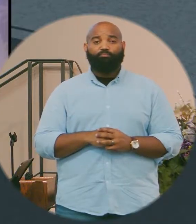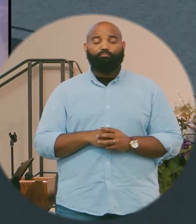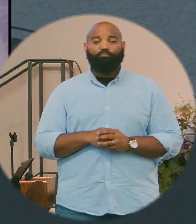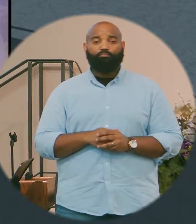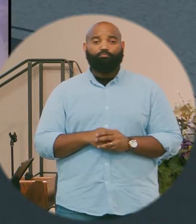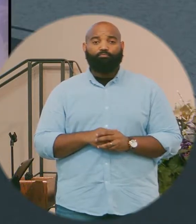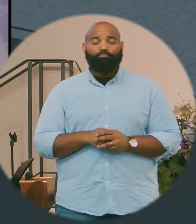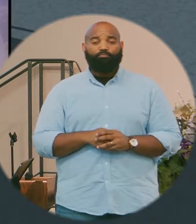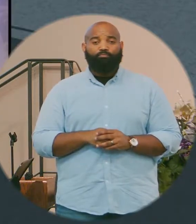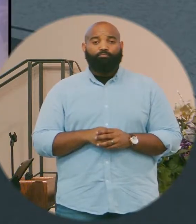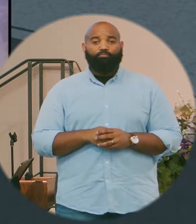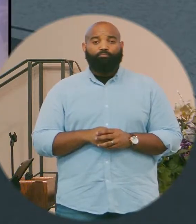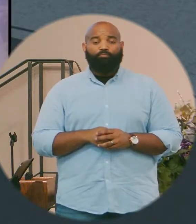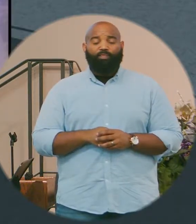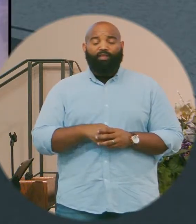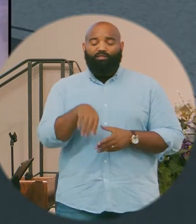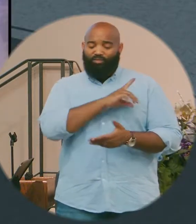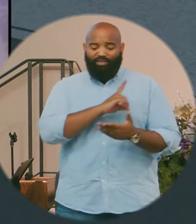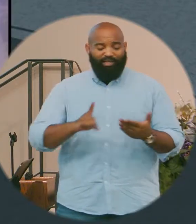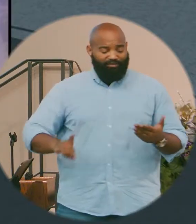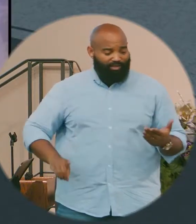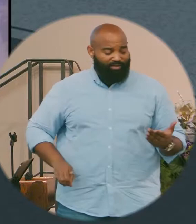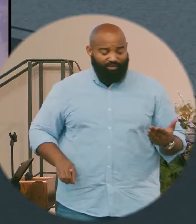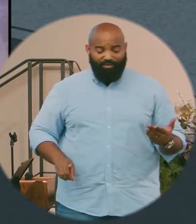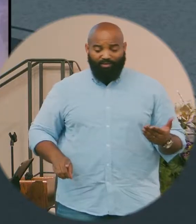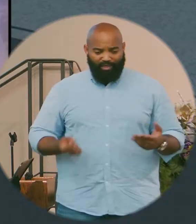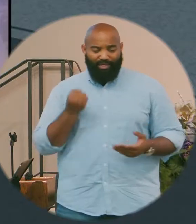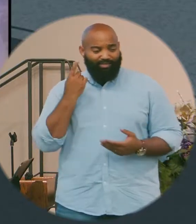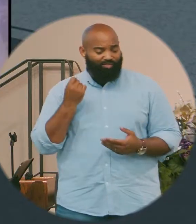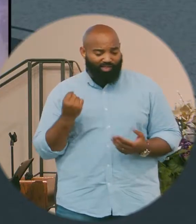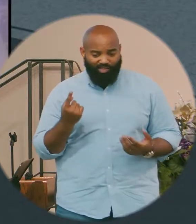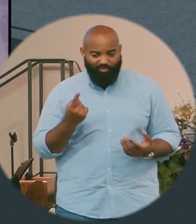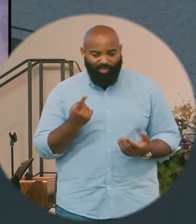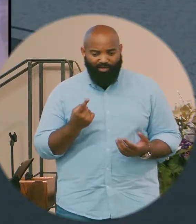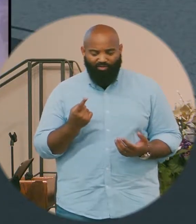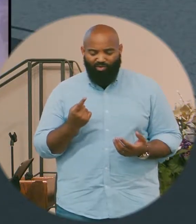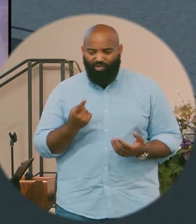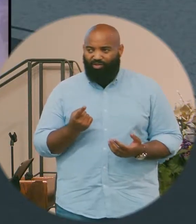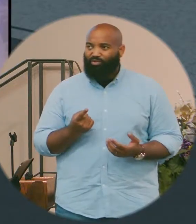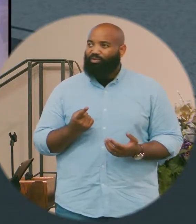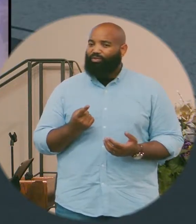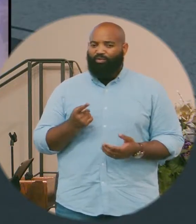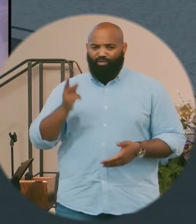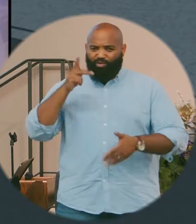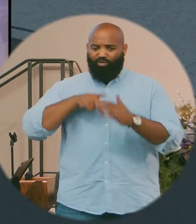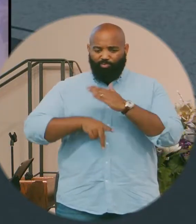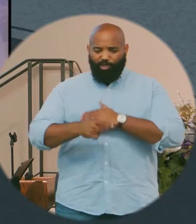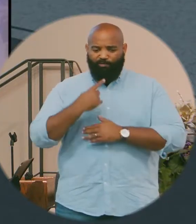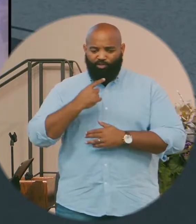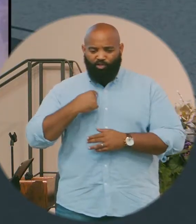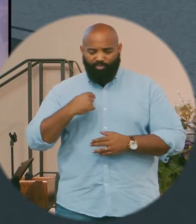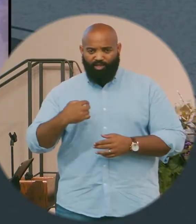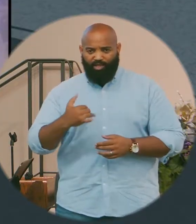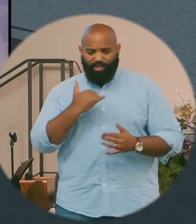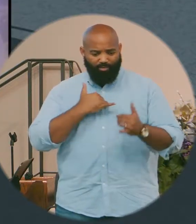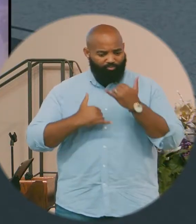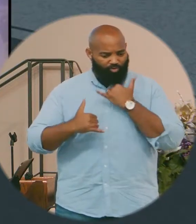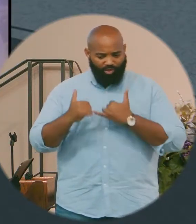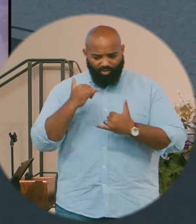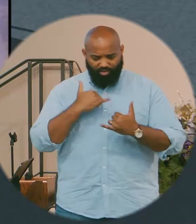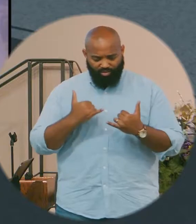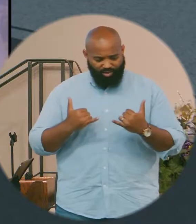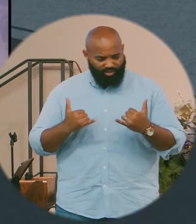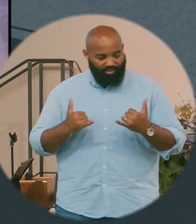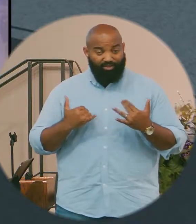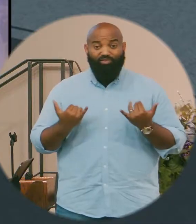replies with remorse. You know, he didn't say, I'm king, you prophet, I'm about to put you to